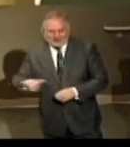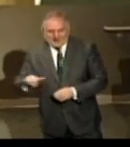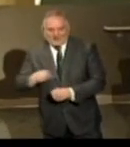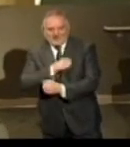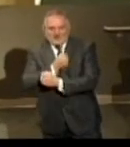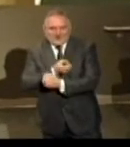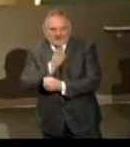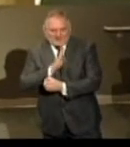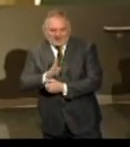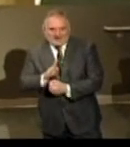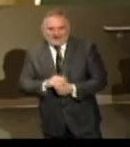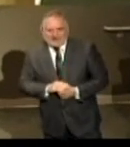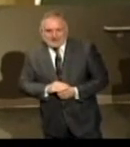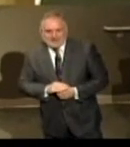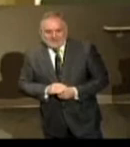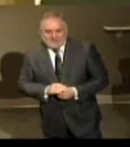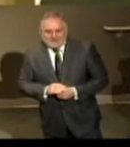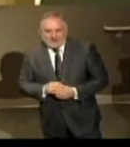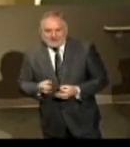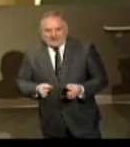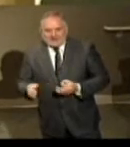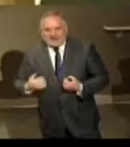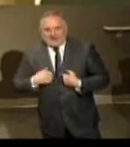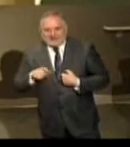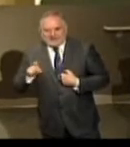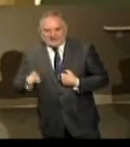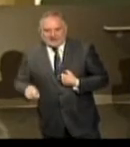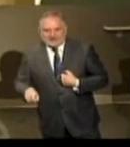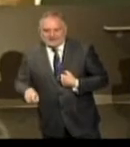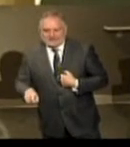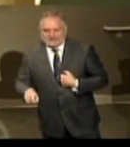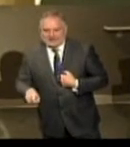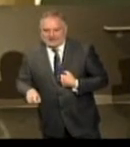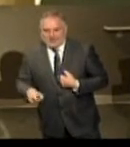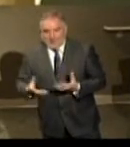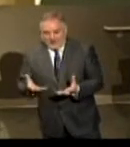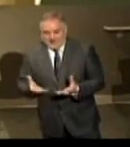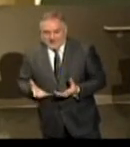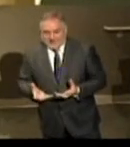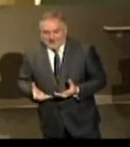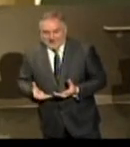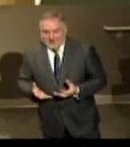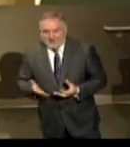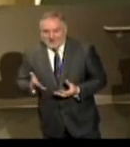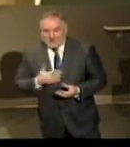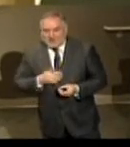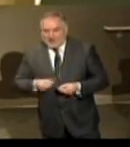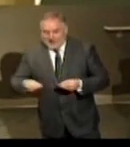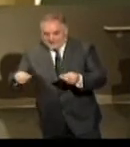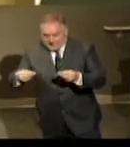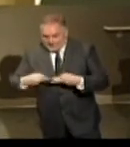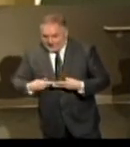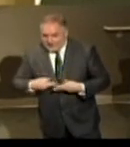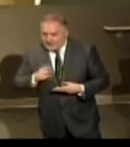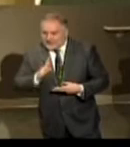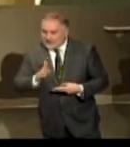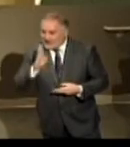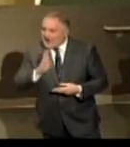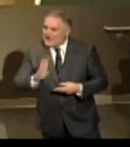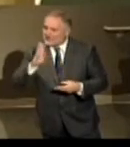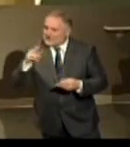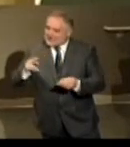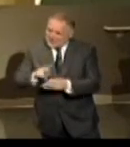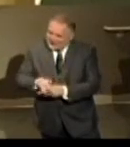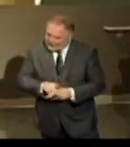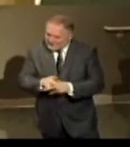be. You got a need? I mean a need, not a want. Is my supply going to be enough? Is God going to take